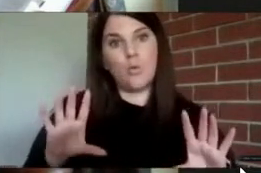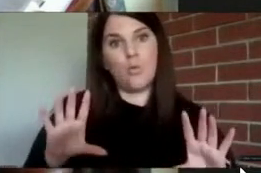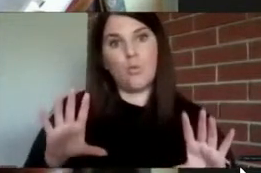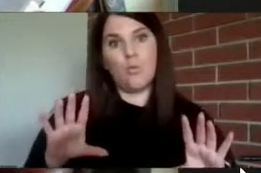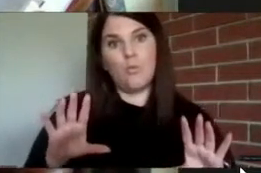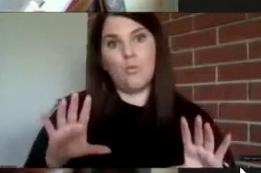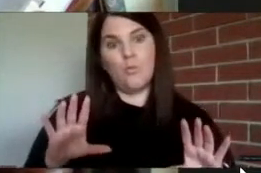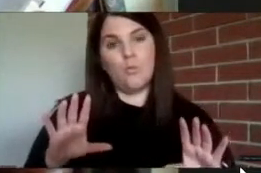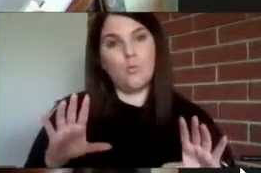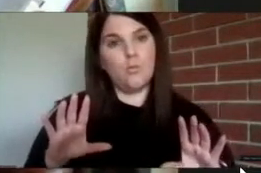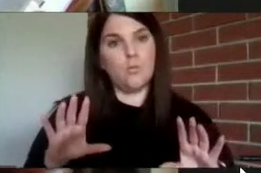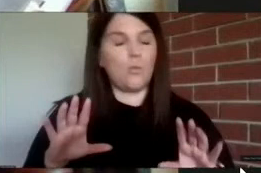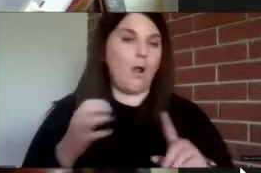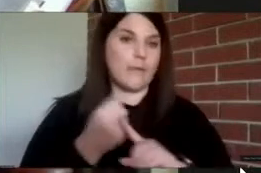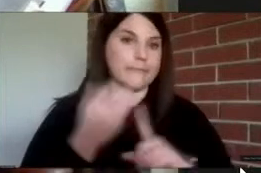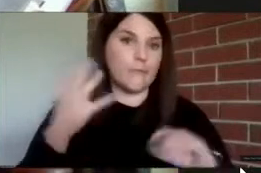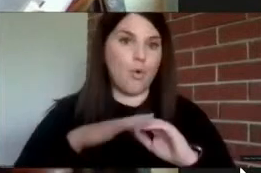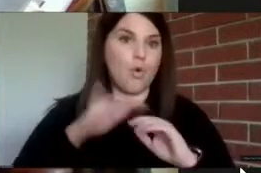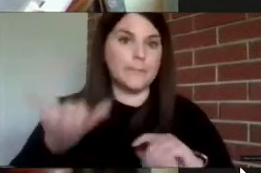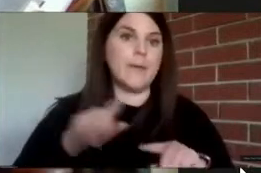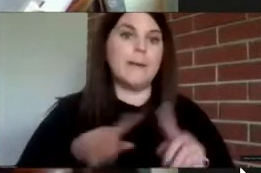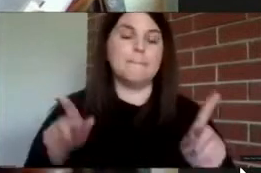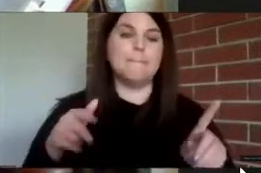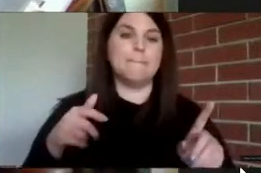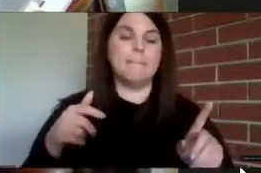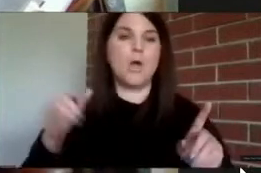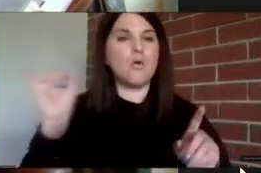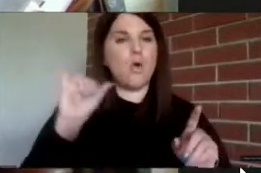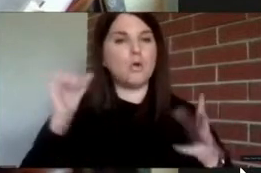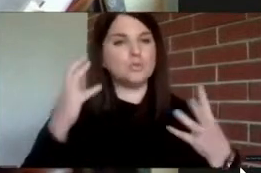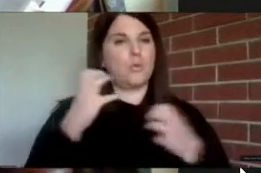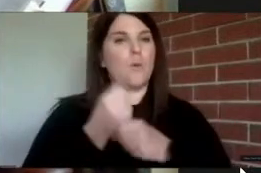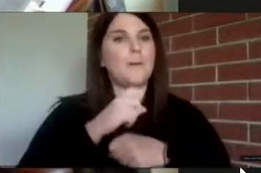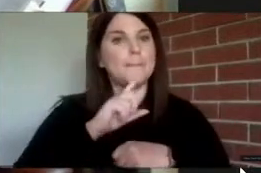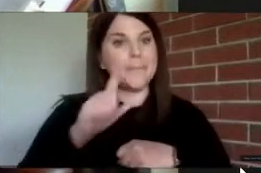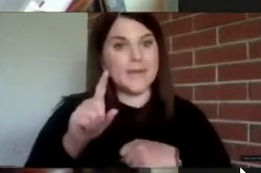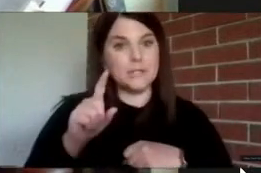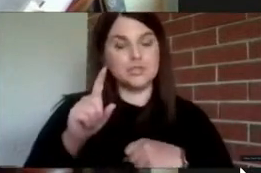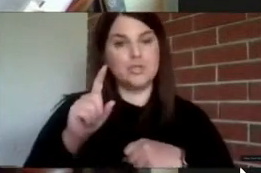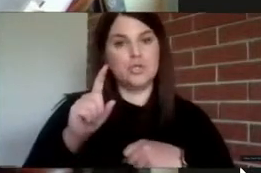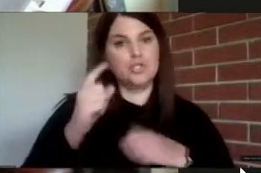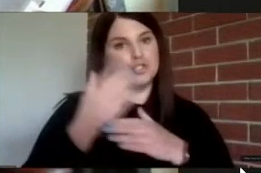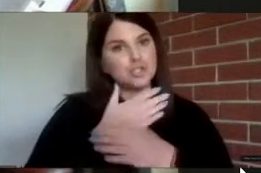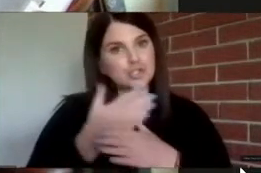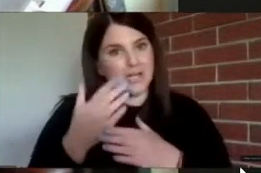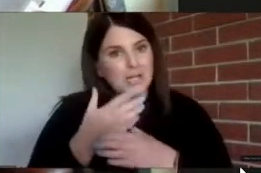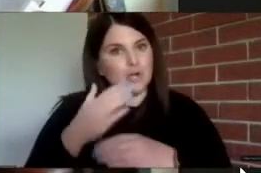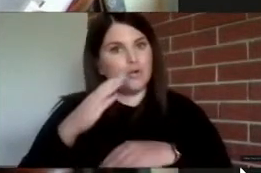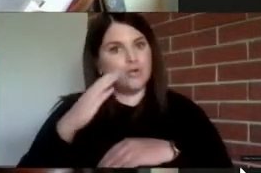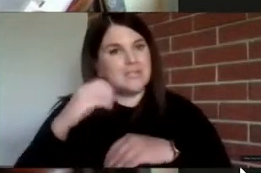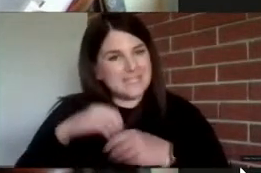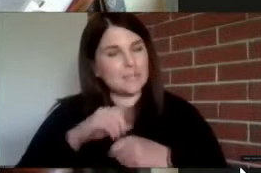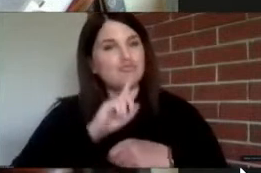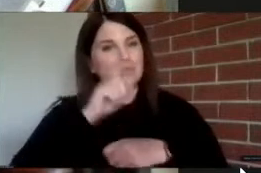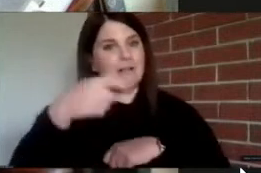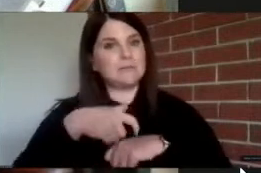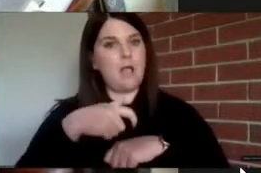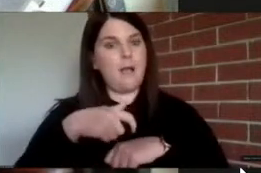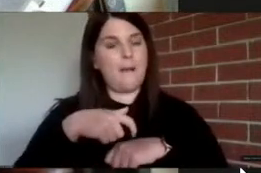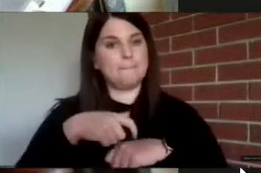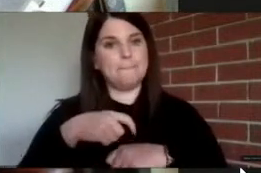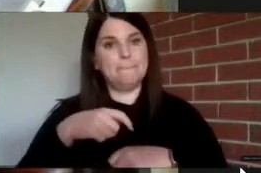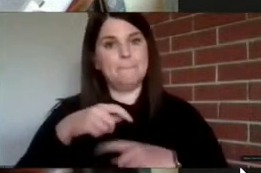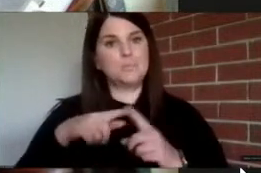we have identified that, but let's also ensure that it's being shared in a timely fashion in real time to